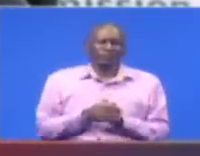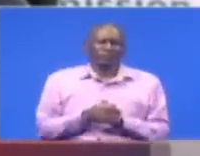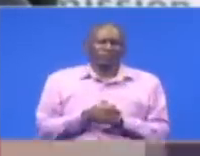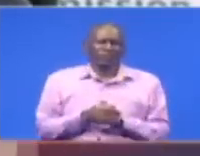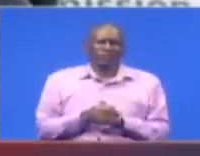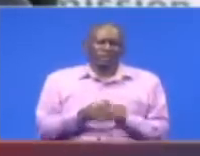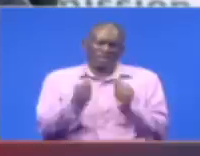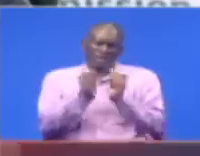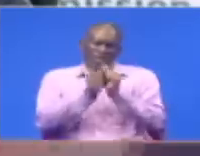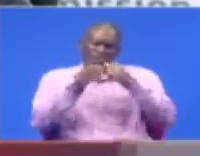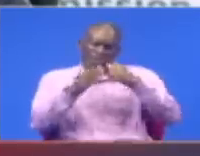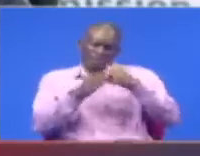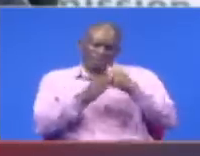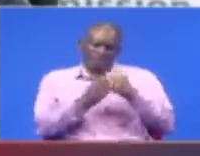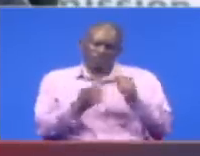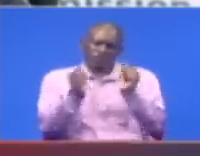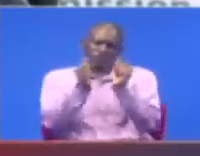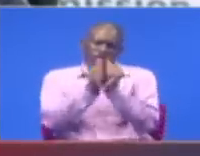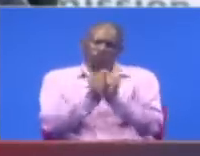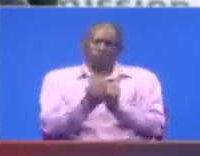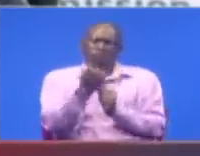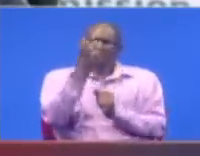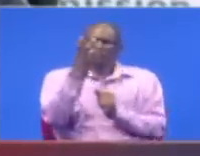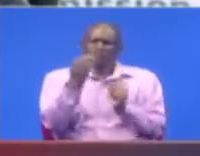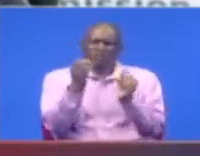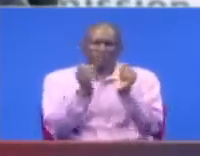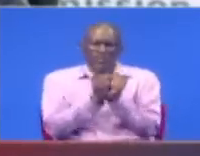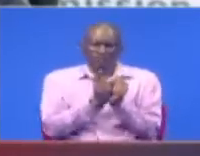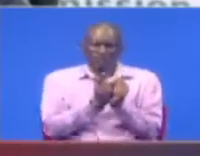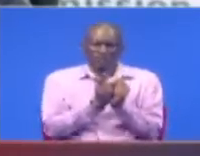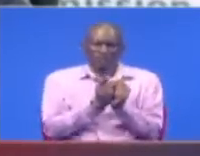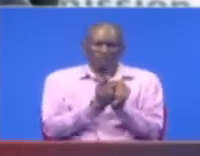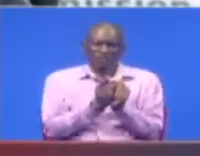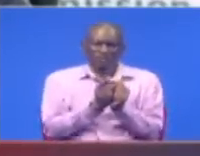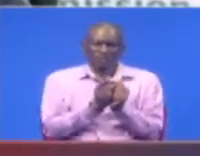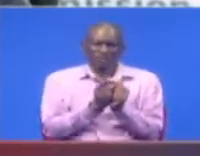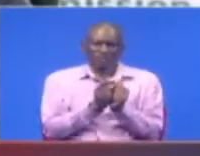the 19th of October 2011,